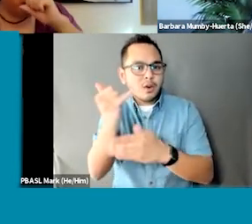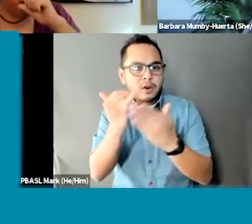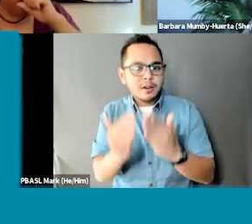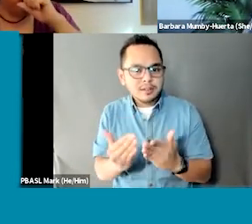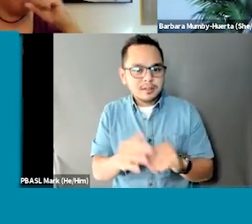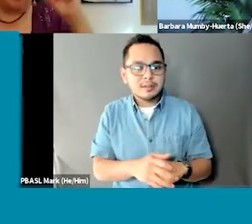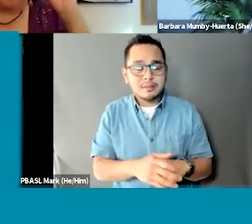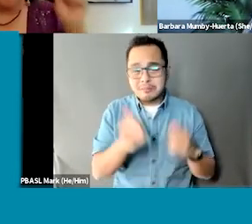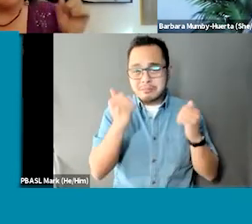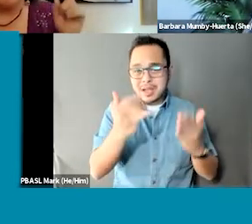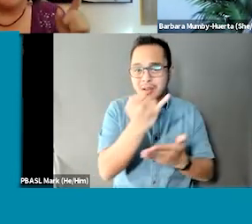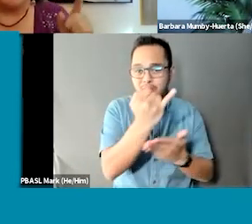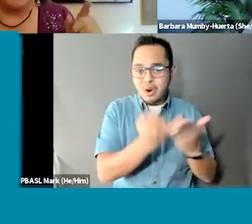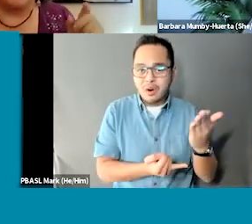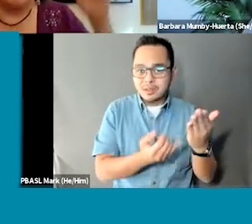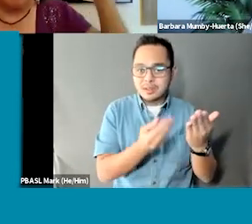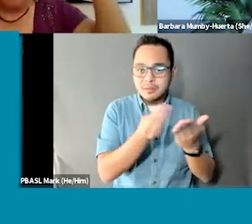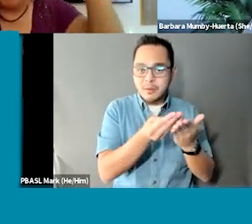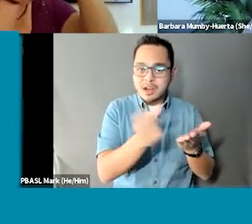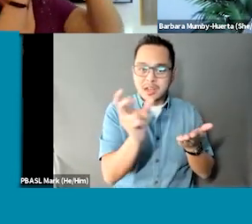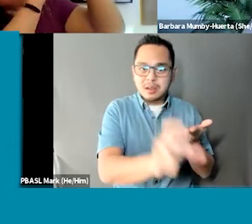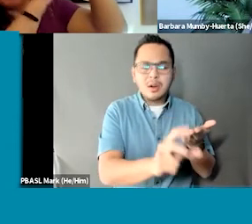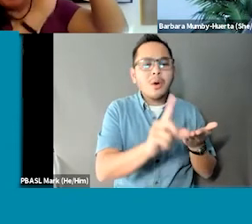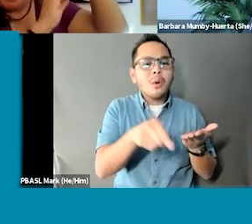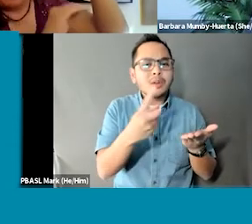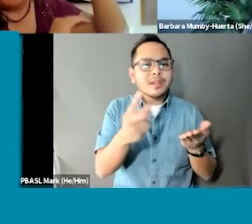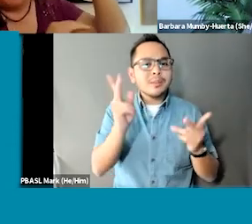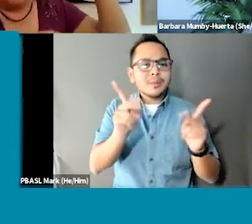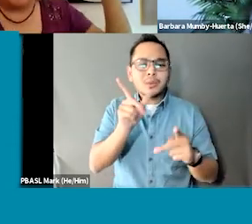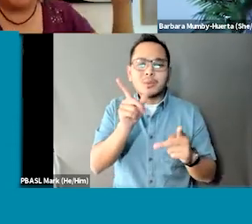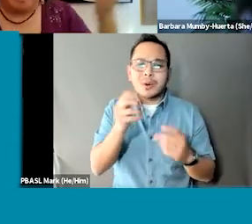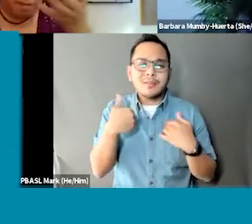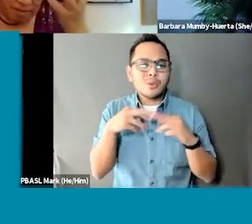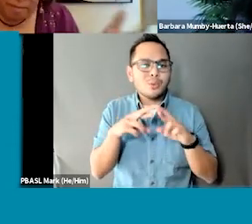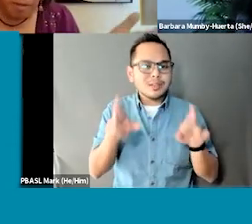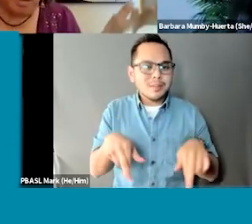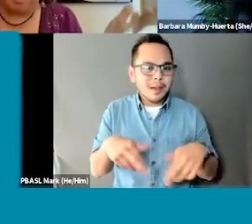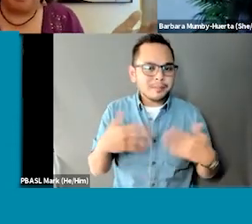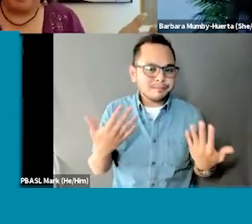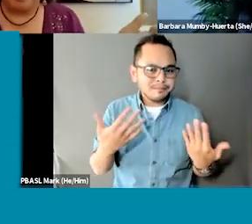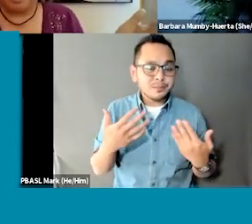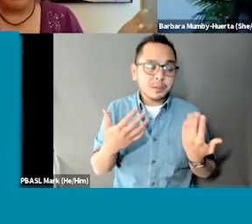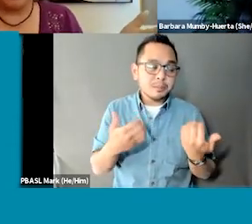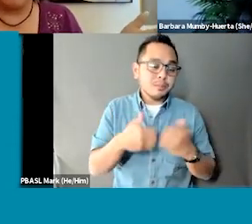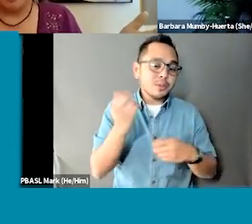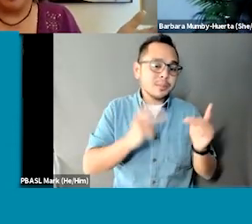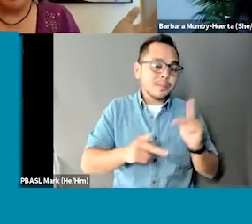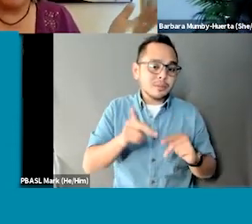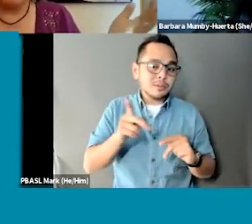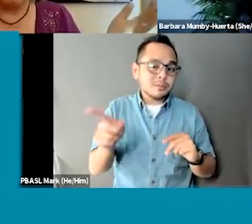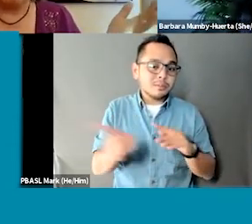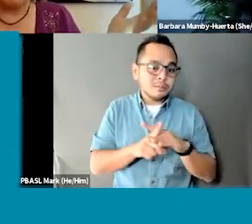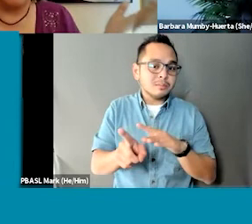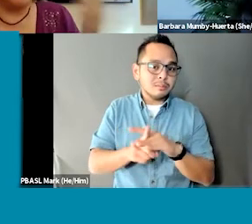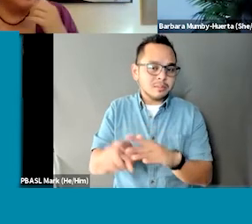funding only wants to fund artists that have resumes. Well, most of the people coming in don't.